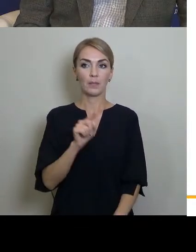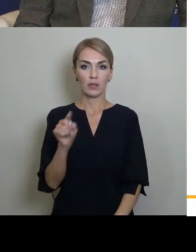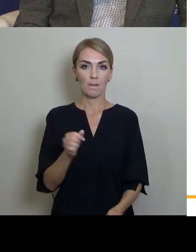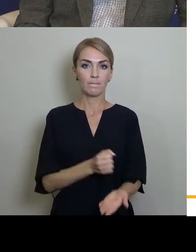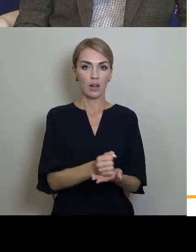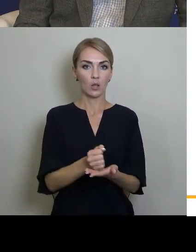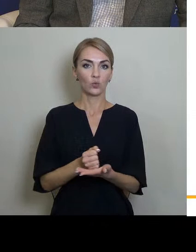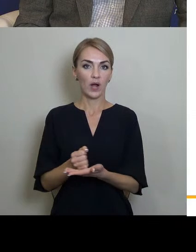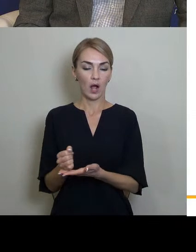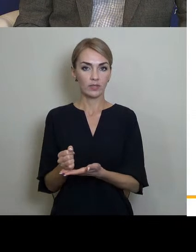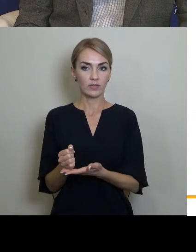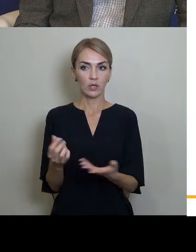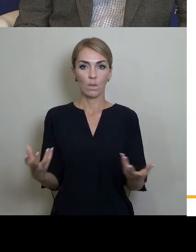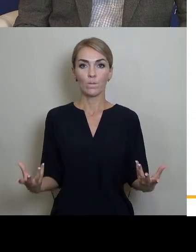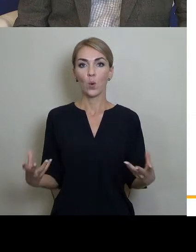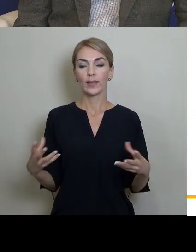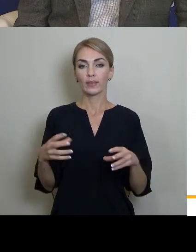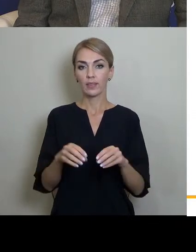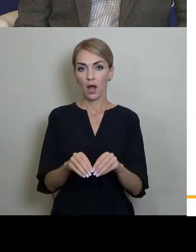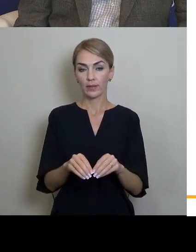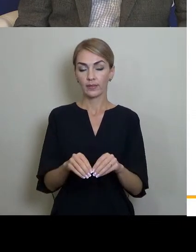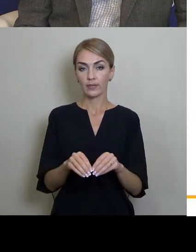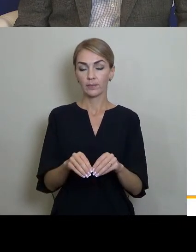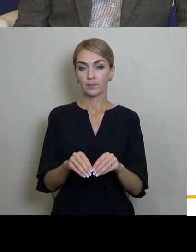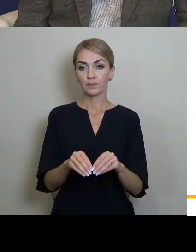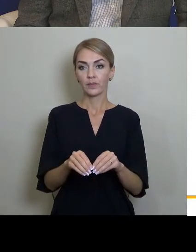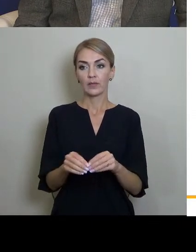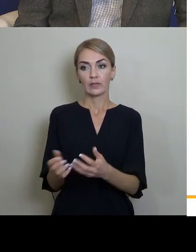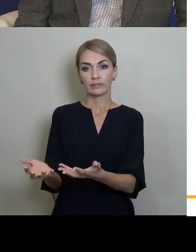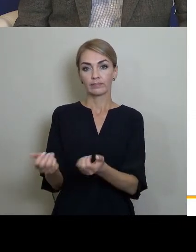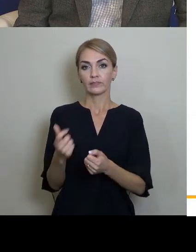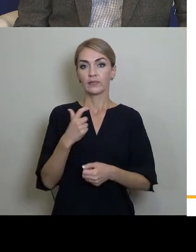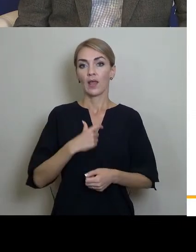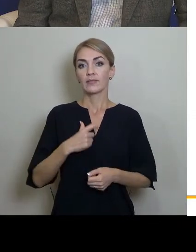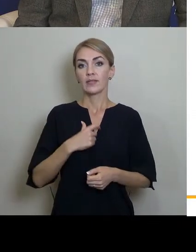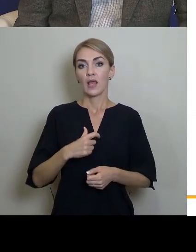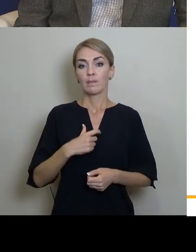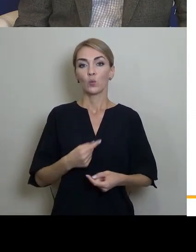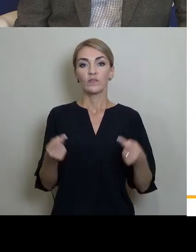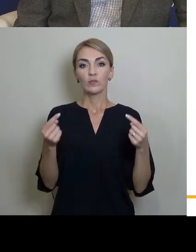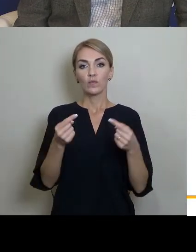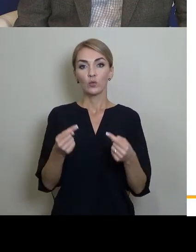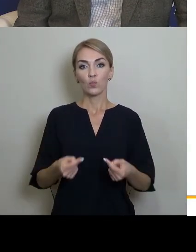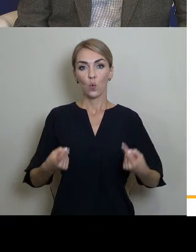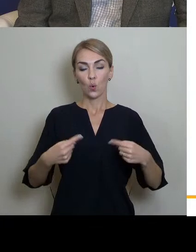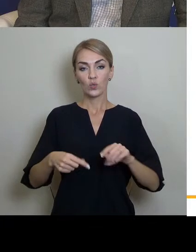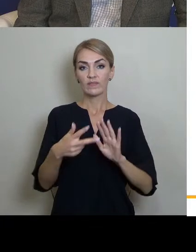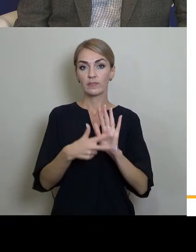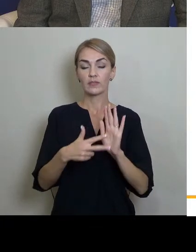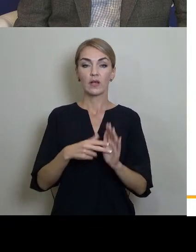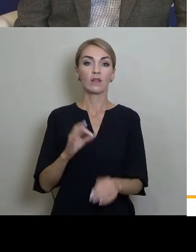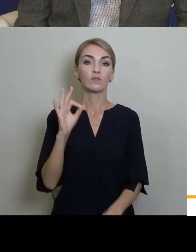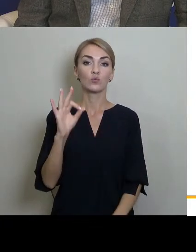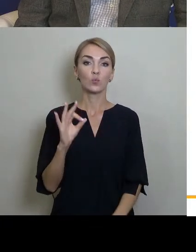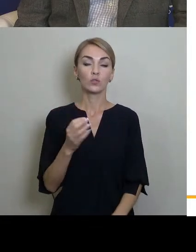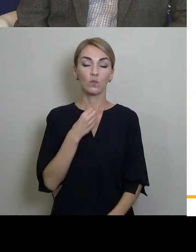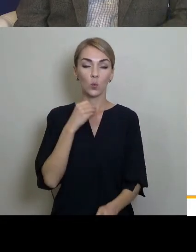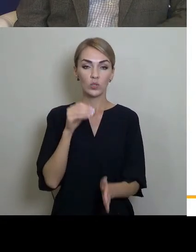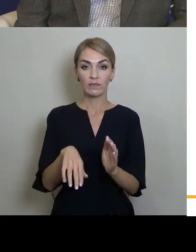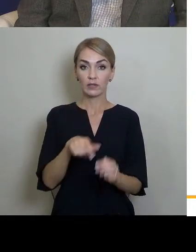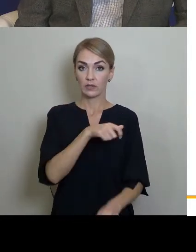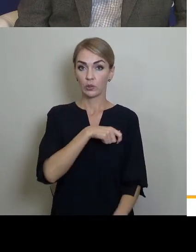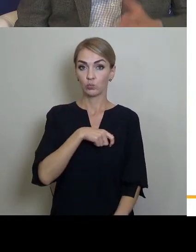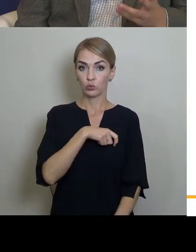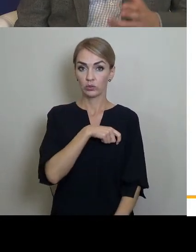and the head, because they can run for both levels. And if they collected 80%